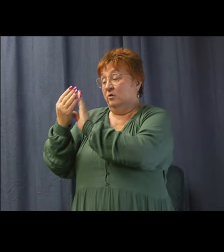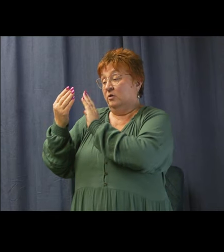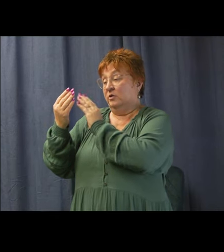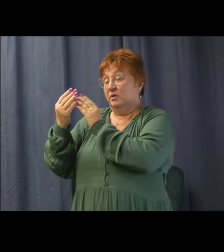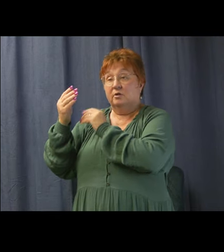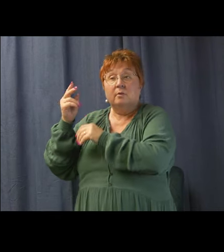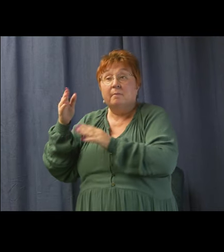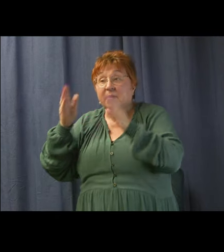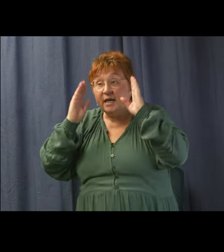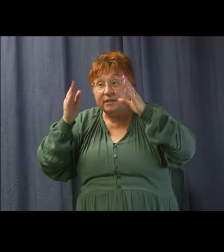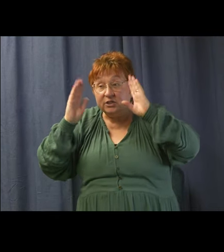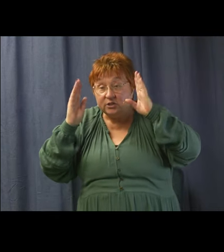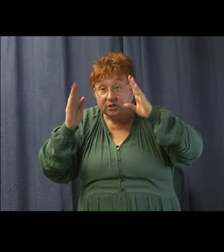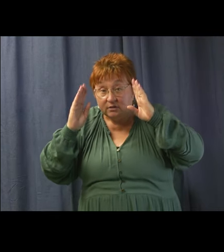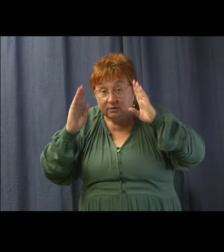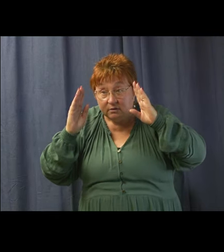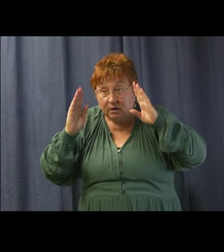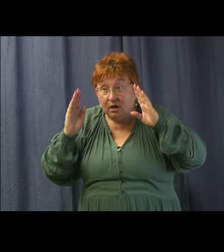hear this,